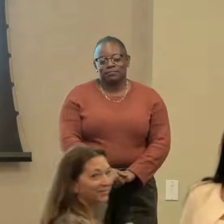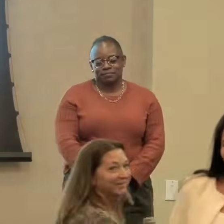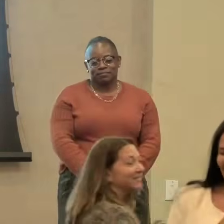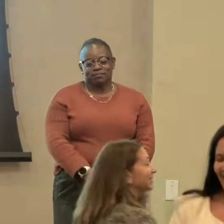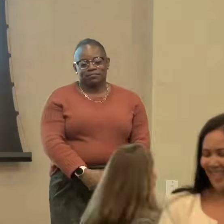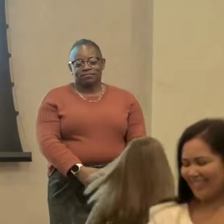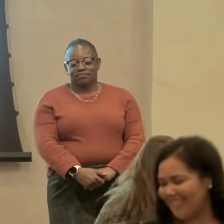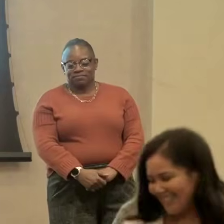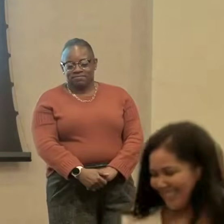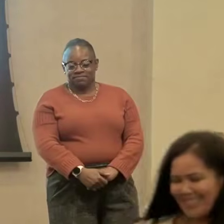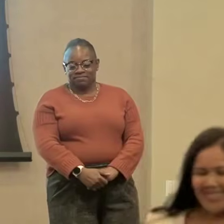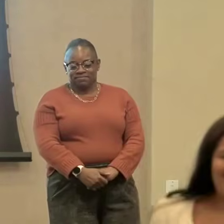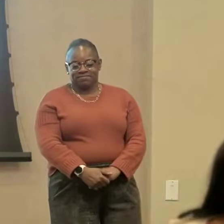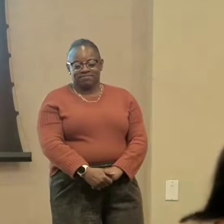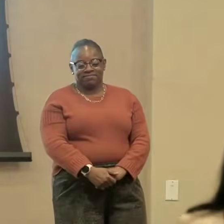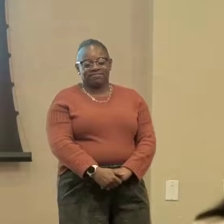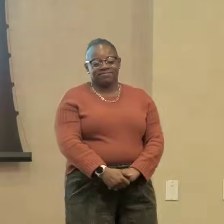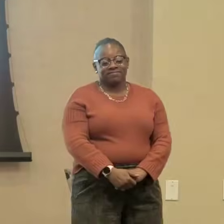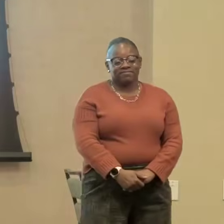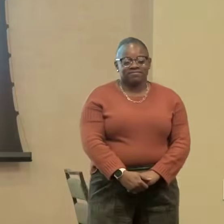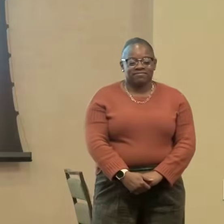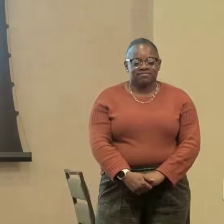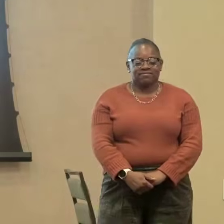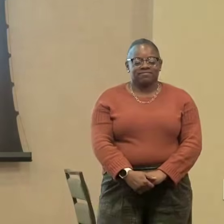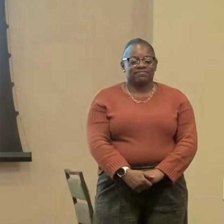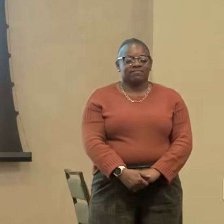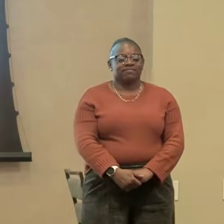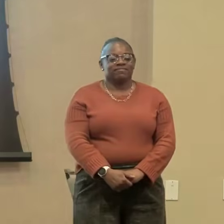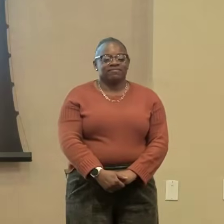Thank you. Okay.